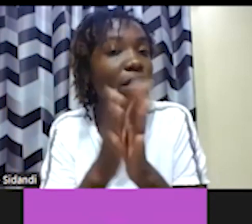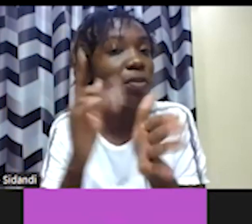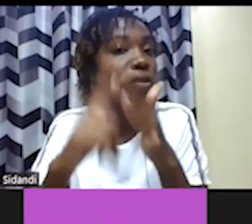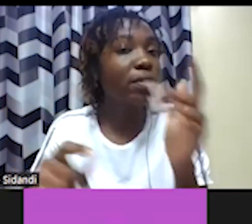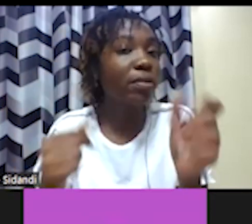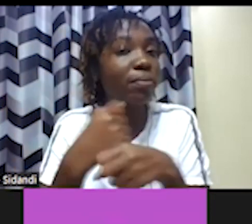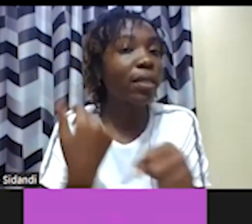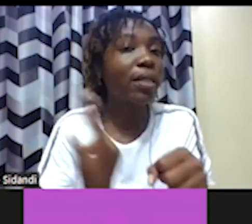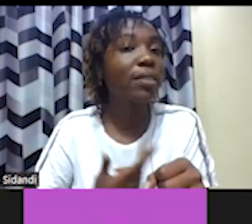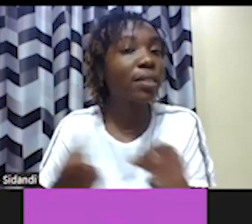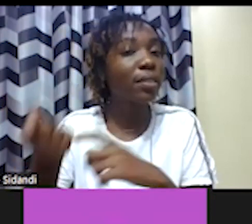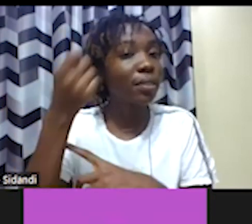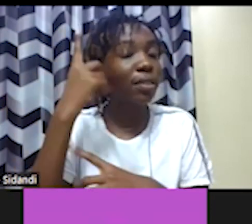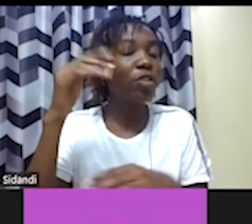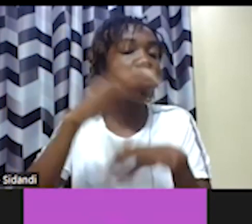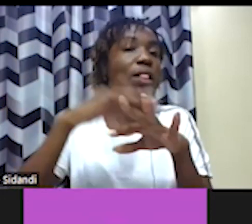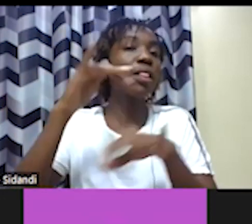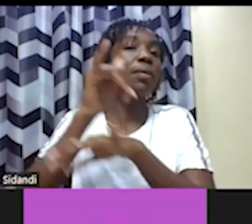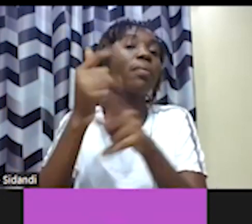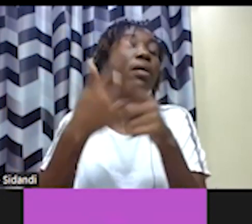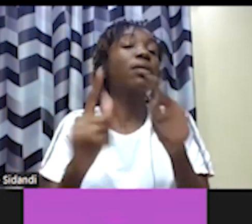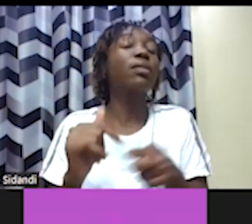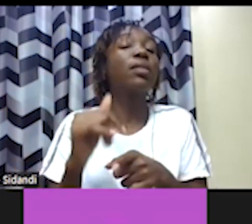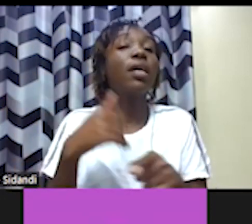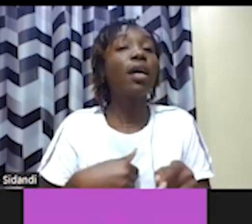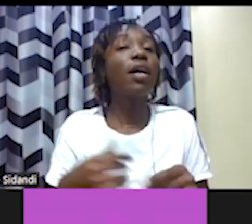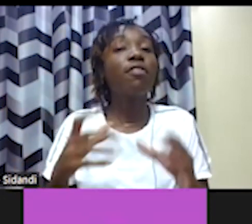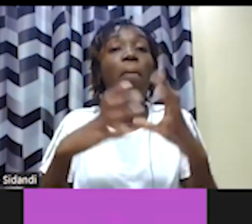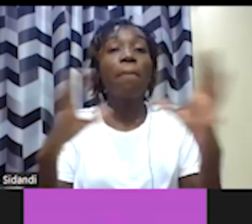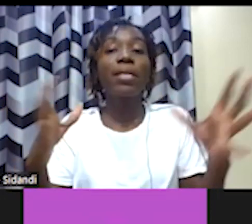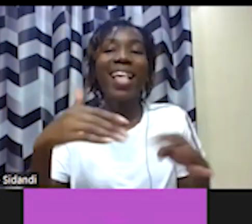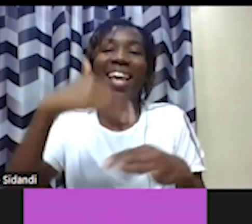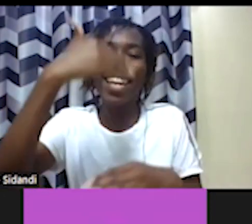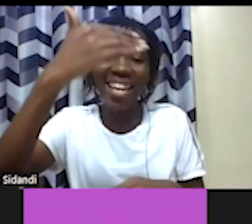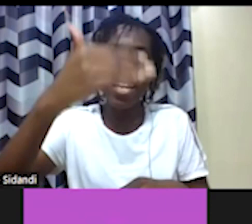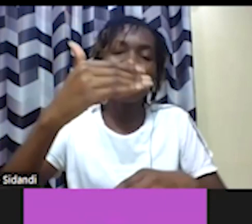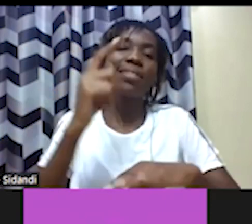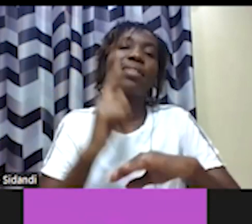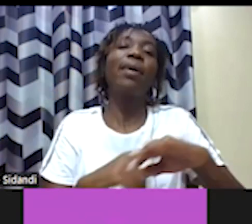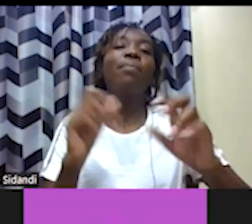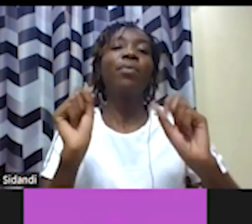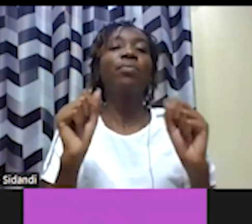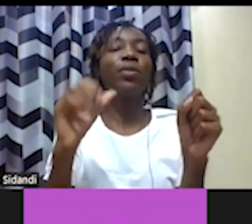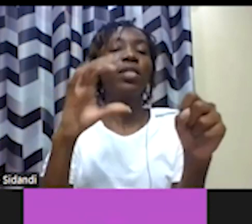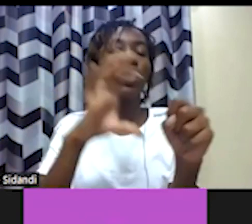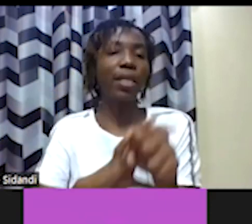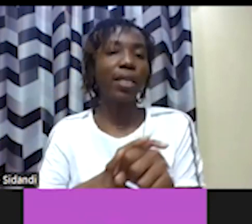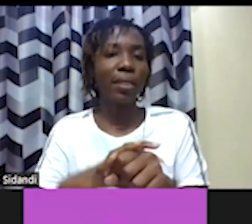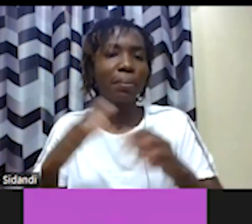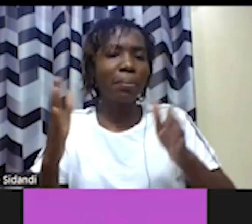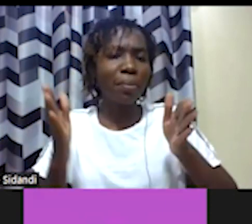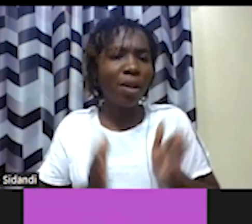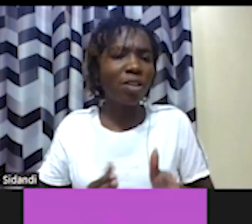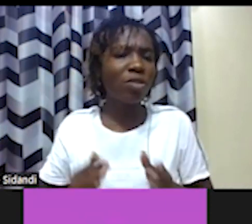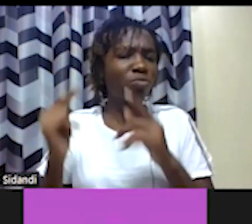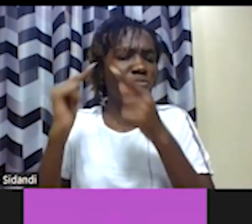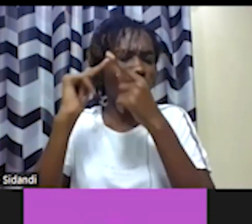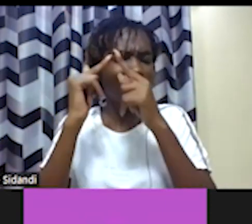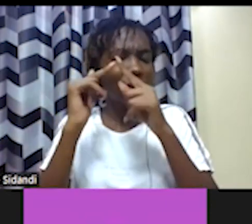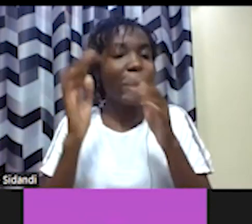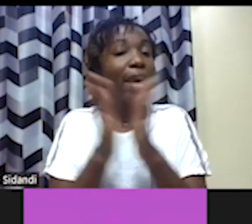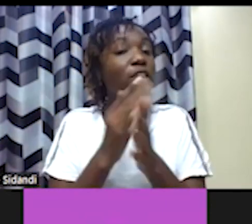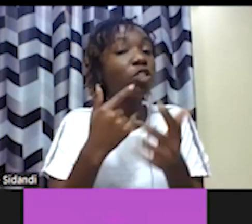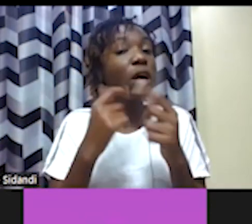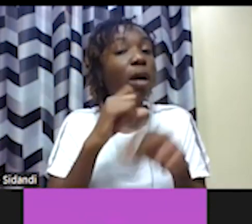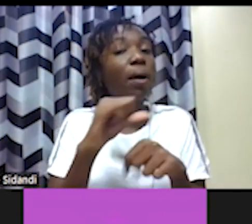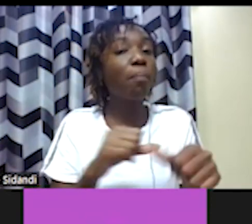of this. But you have the space. Maybe the next time you get a psychologist to just talk about